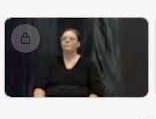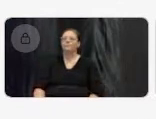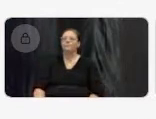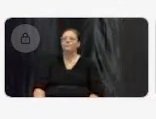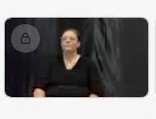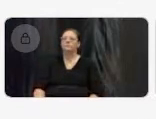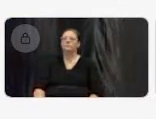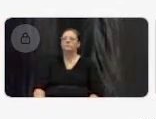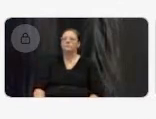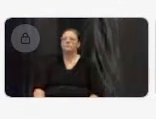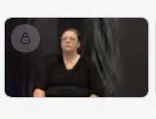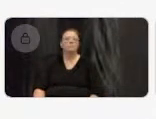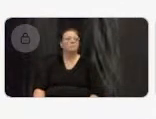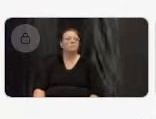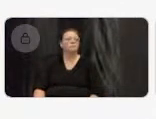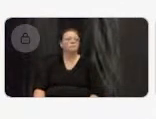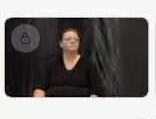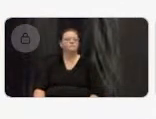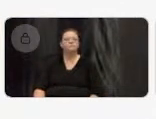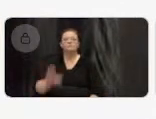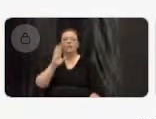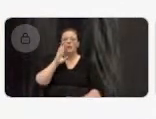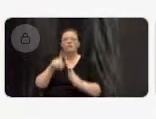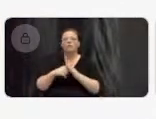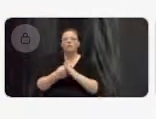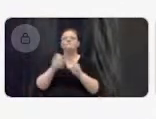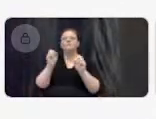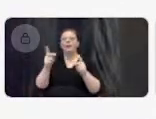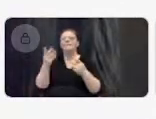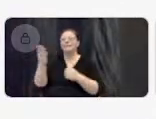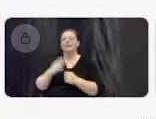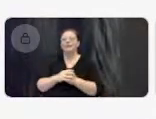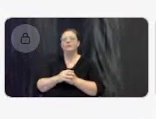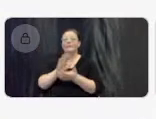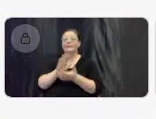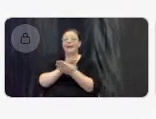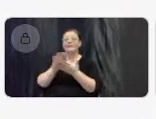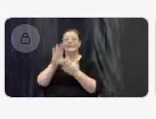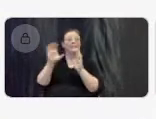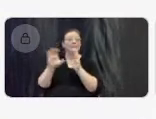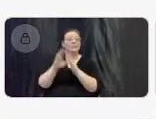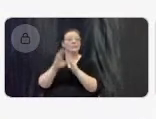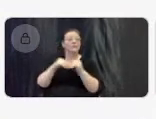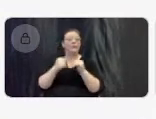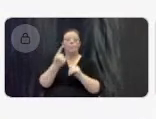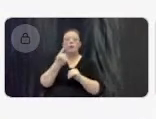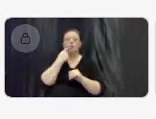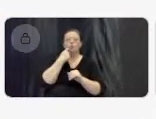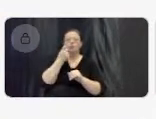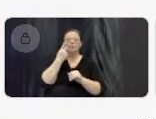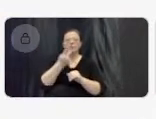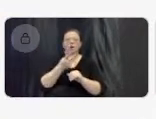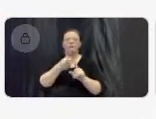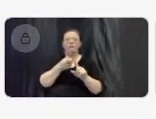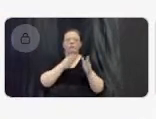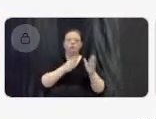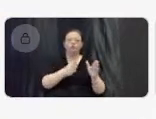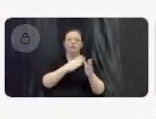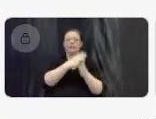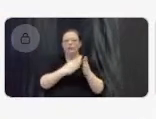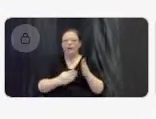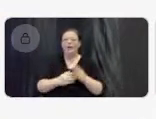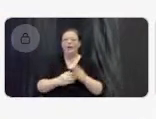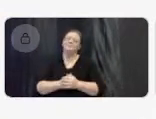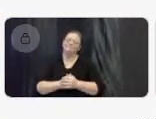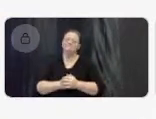And I'll get started while they're pulling that picture up. Oh, there we go. That's a nicer picture than the one you just saw of the street in the crack.